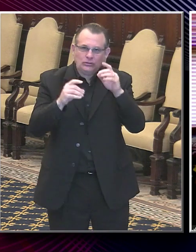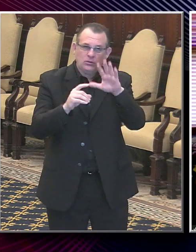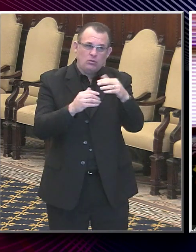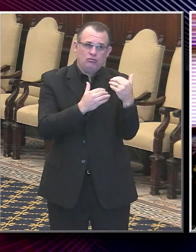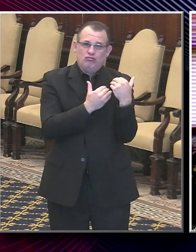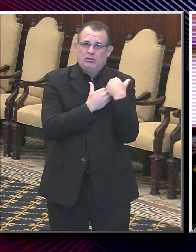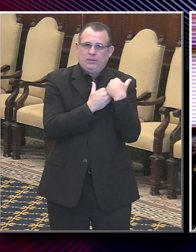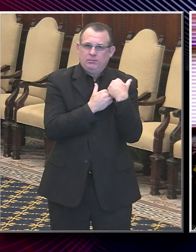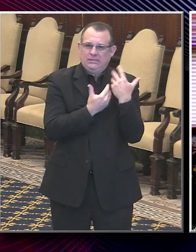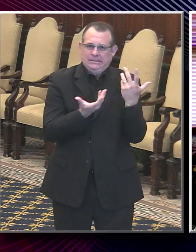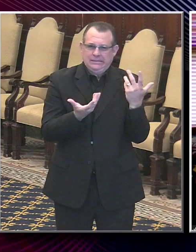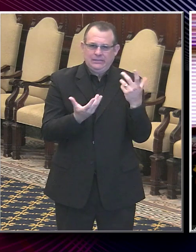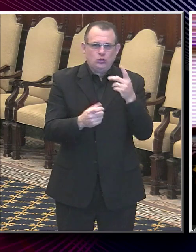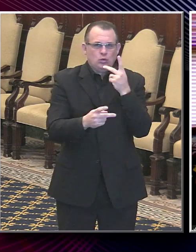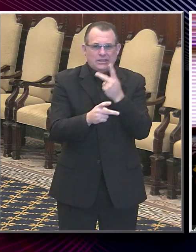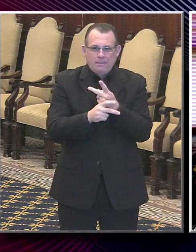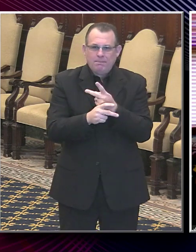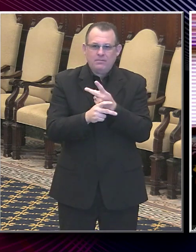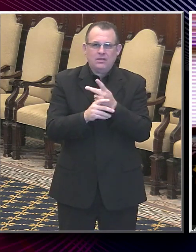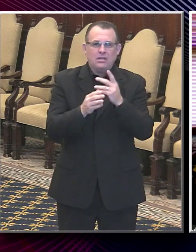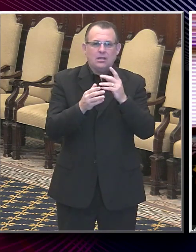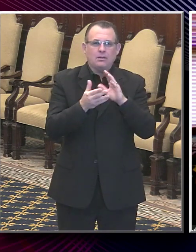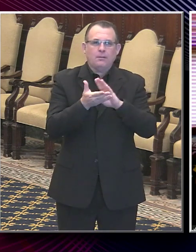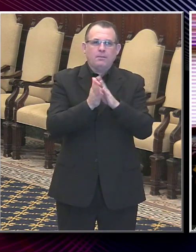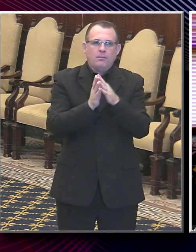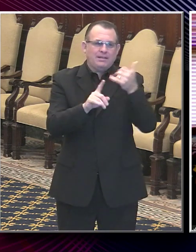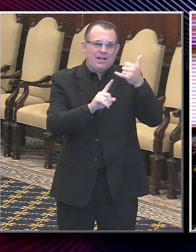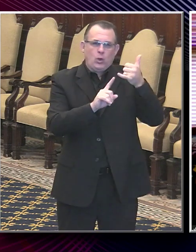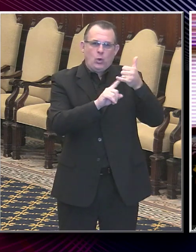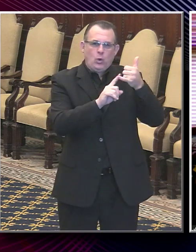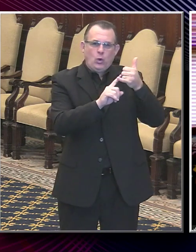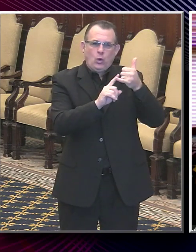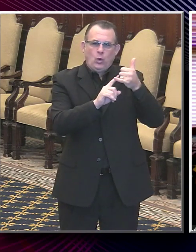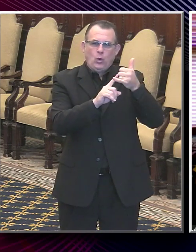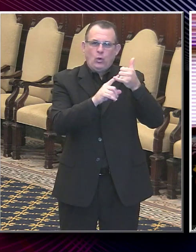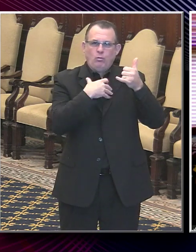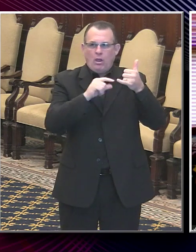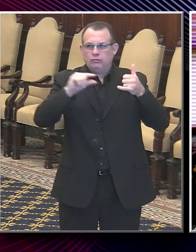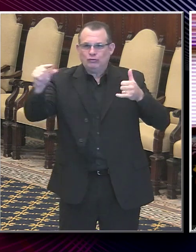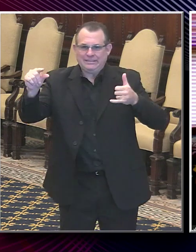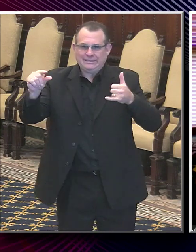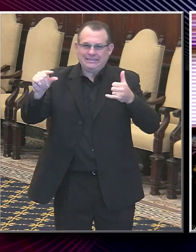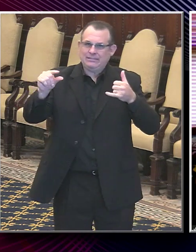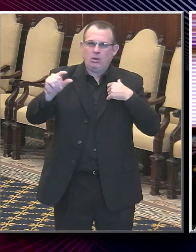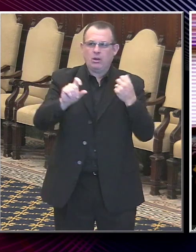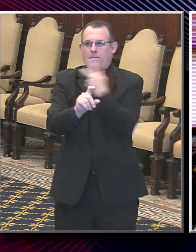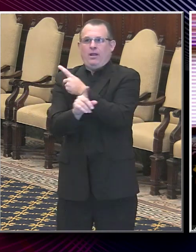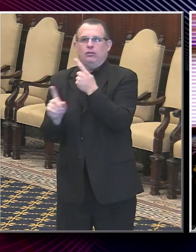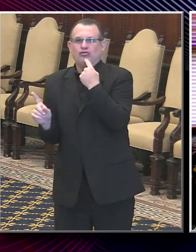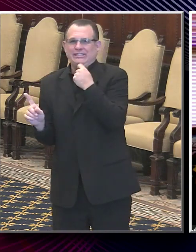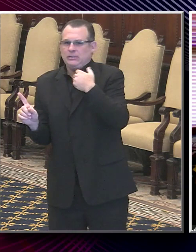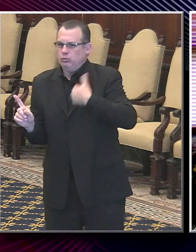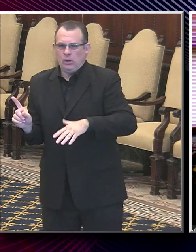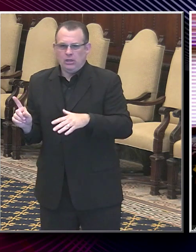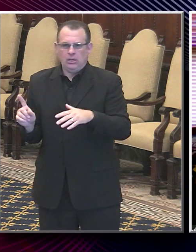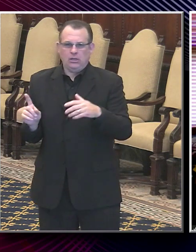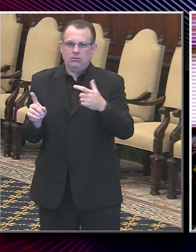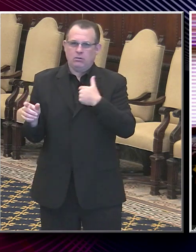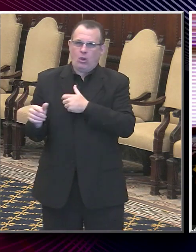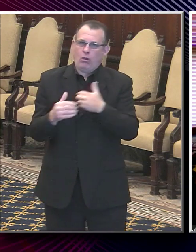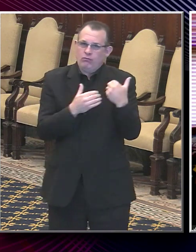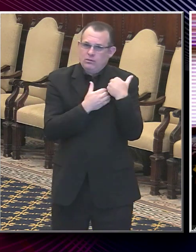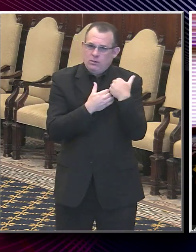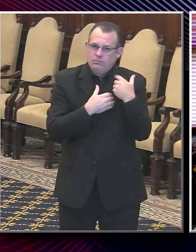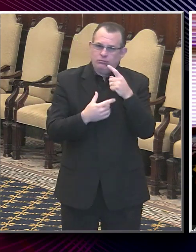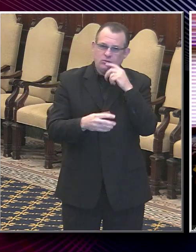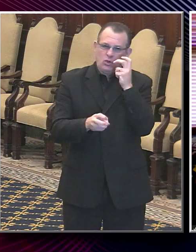this going in the yellow, the green direction, as opposed to in the yellow into the red and staying in the red. It's difficult with a large group